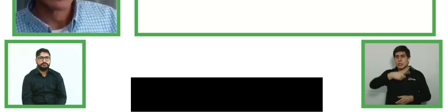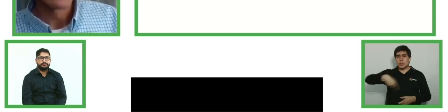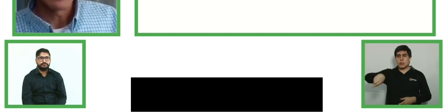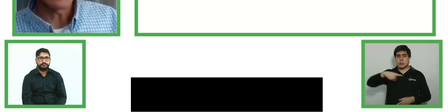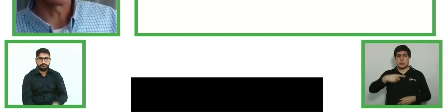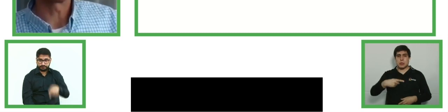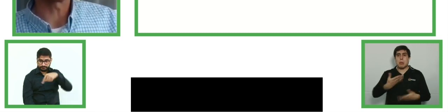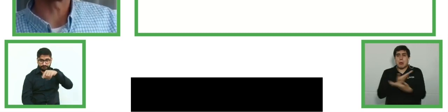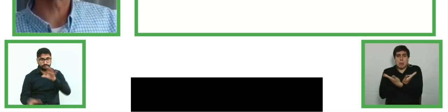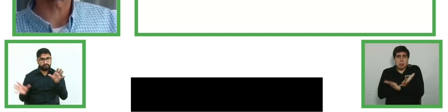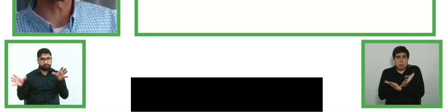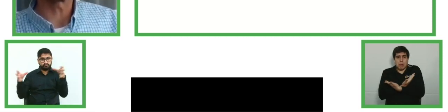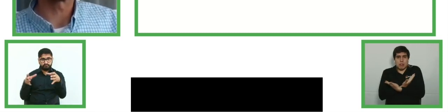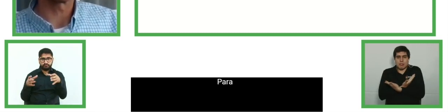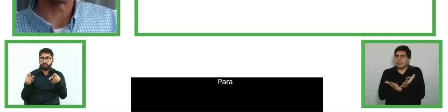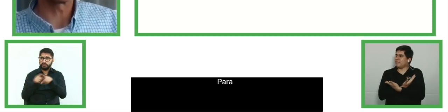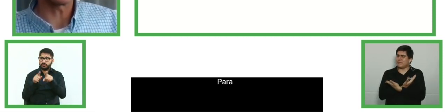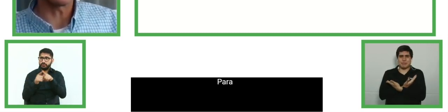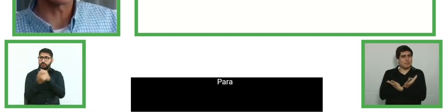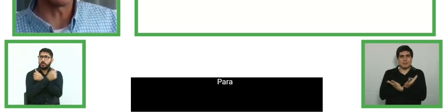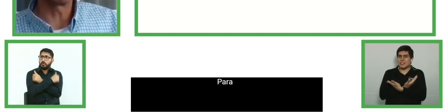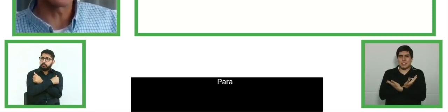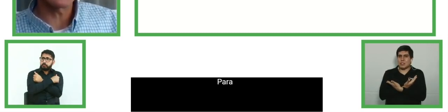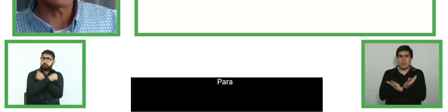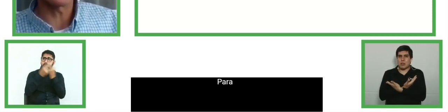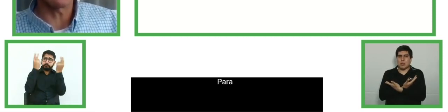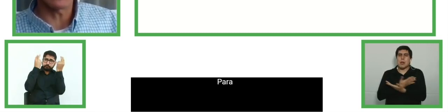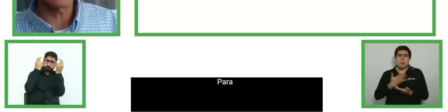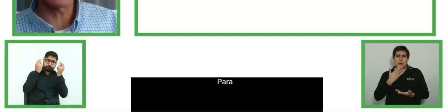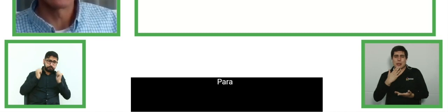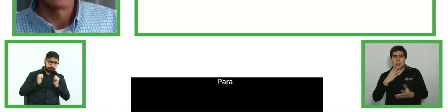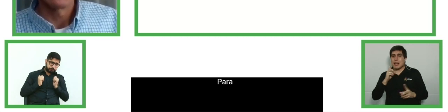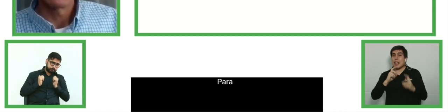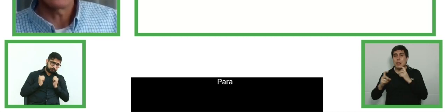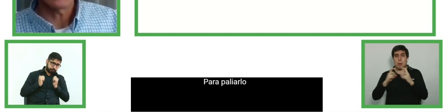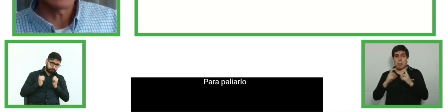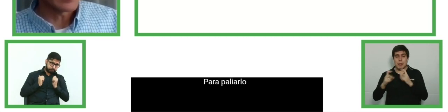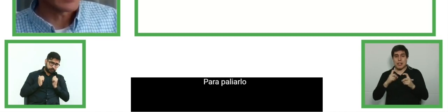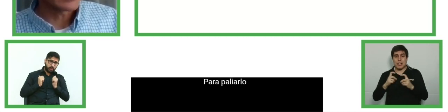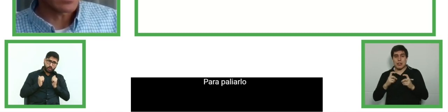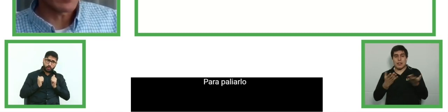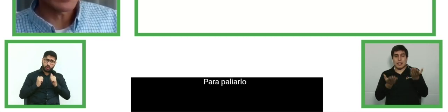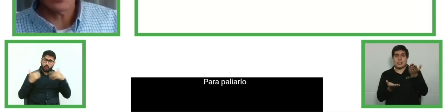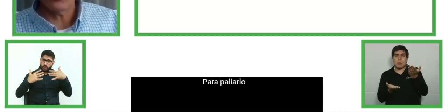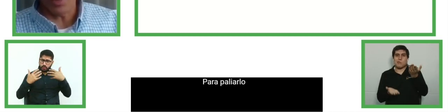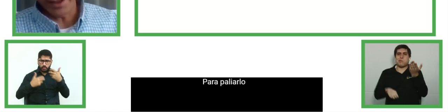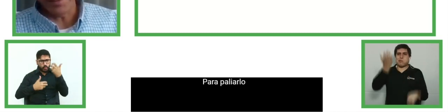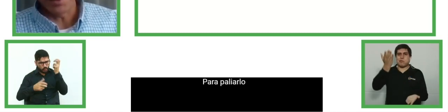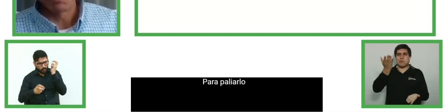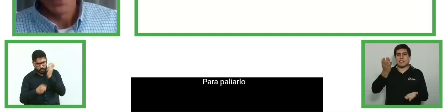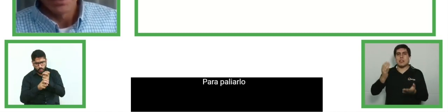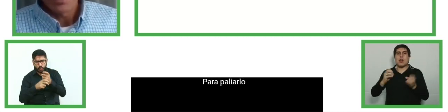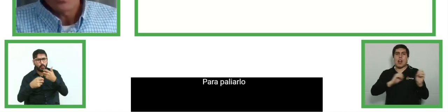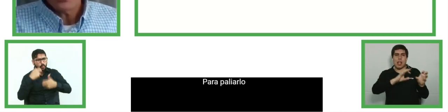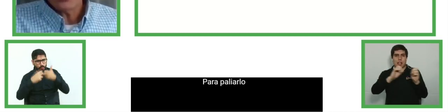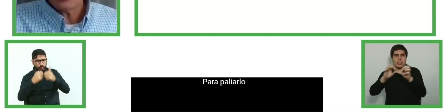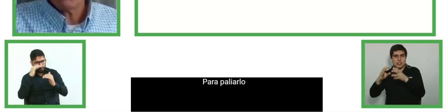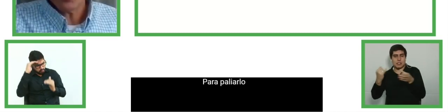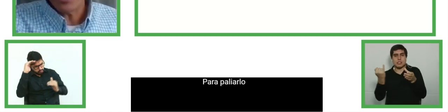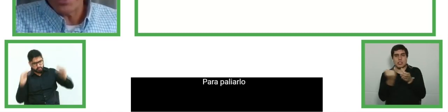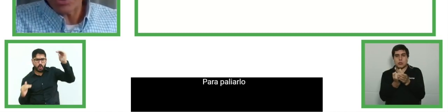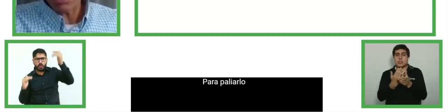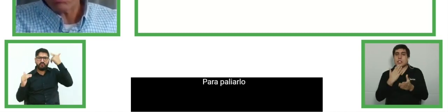complement this, there is a risk that this digital gap and educational gap can be increased. Next.